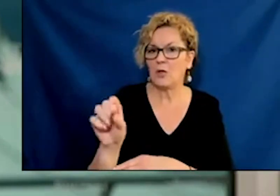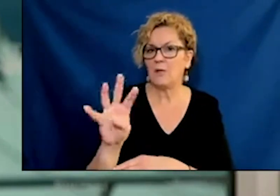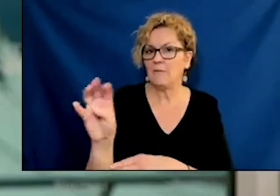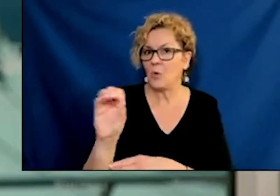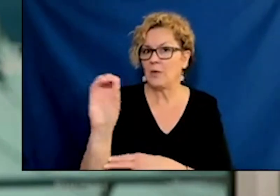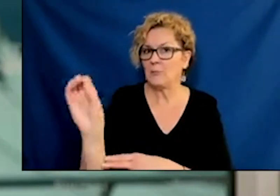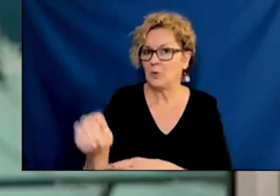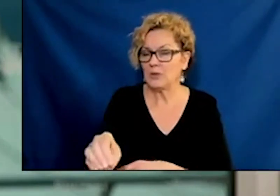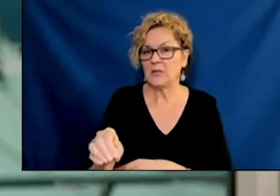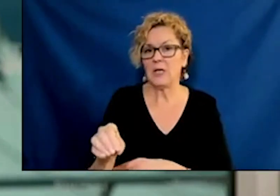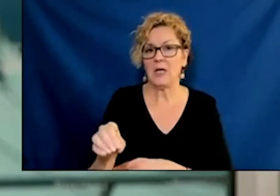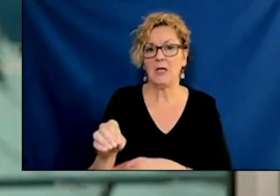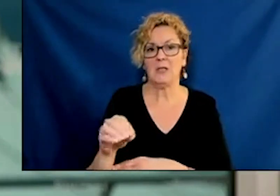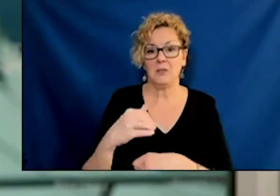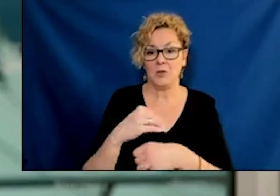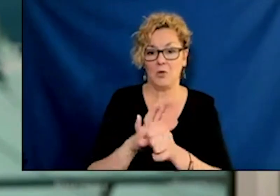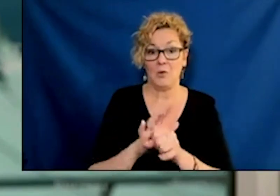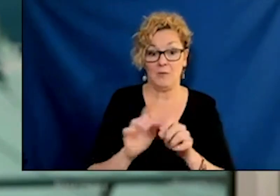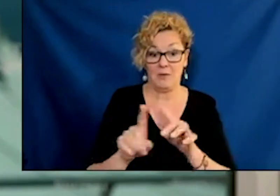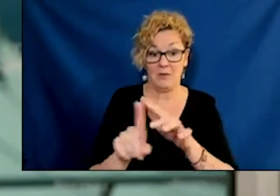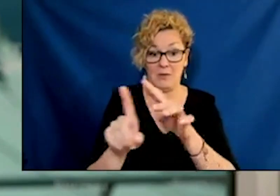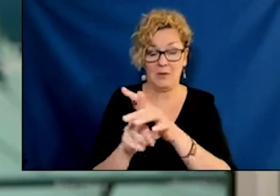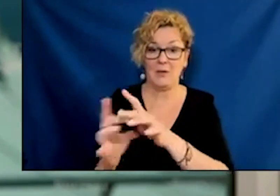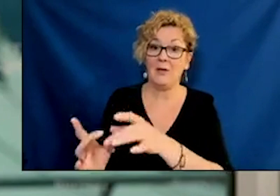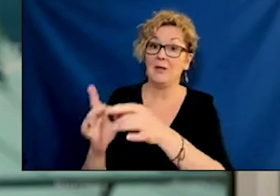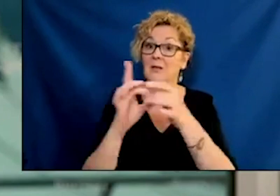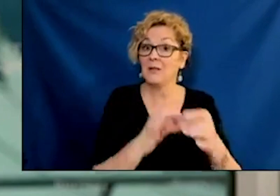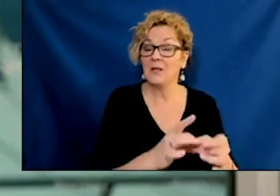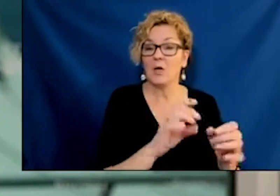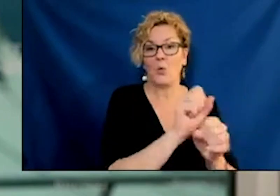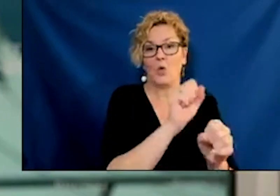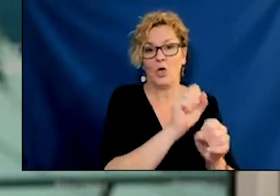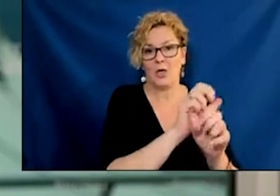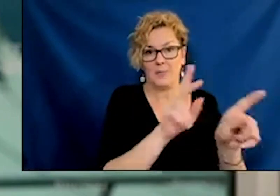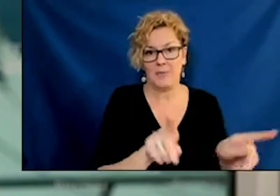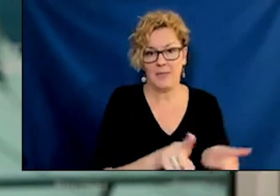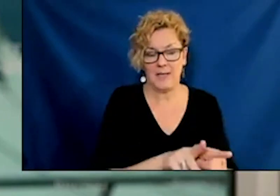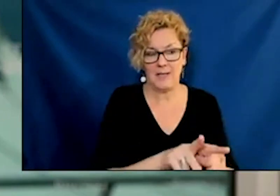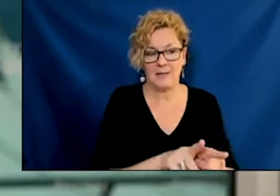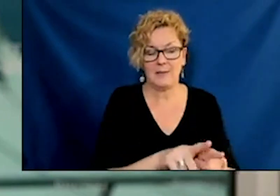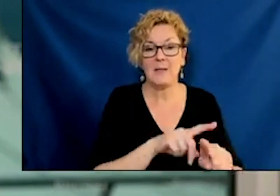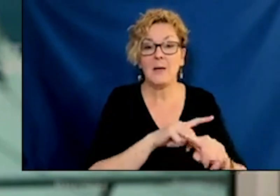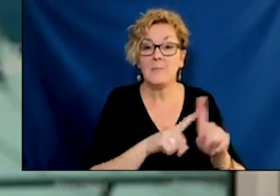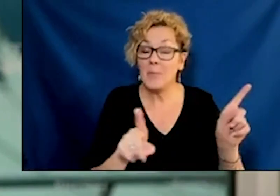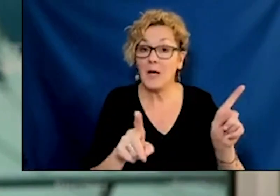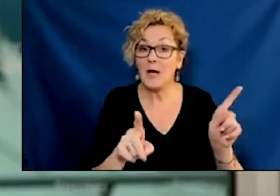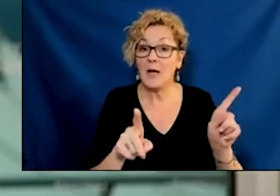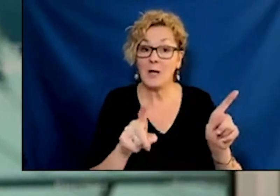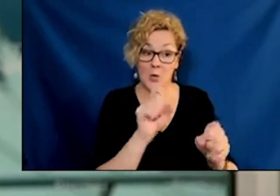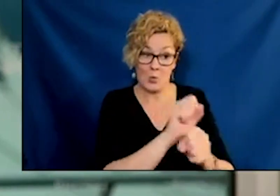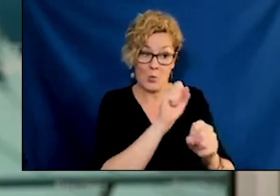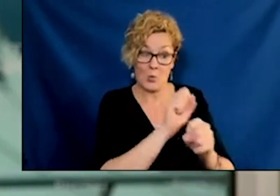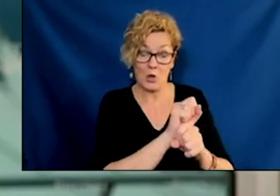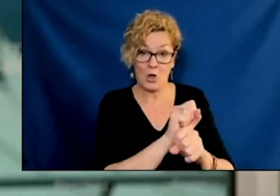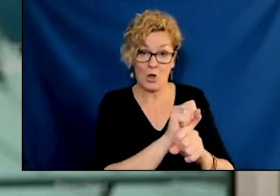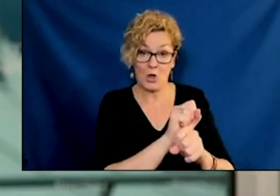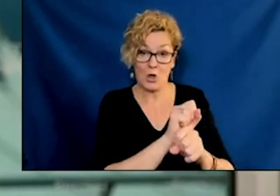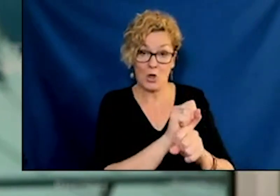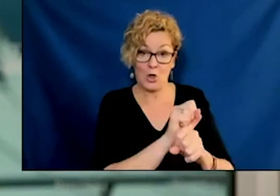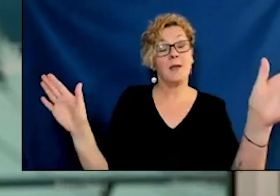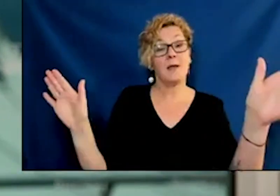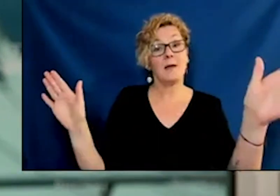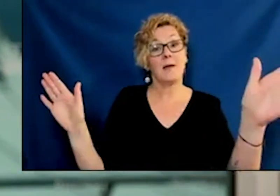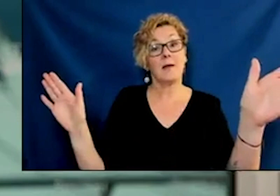you that it's not so much the public interface. So we're not seeing it in people who are shopping